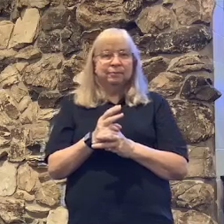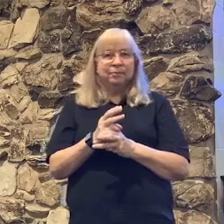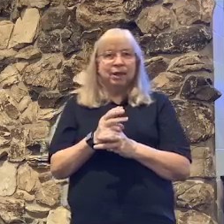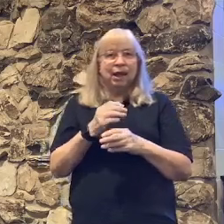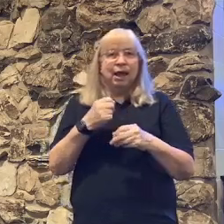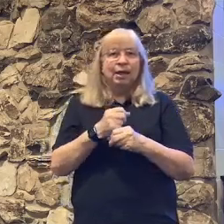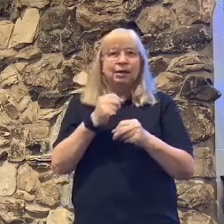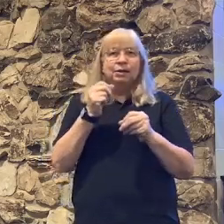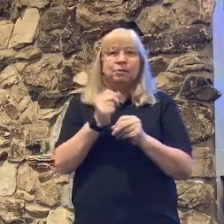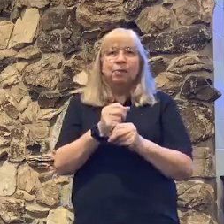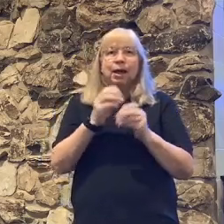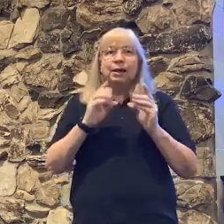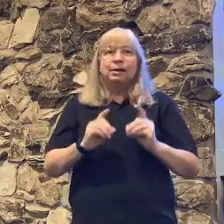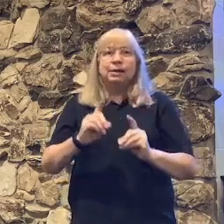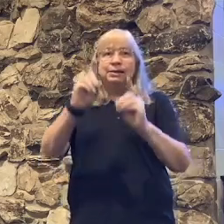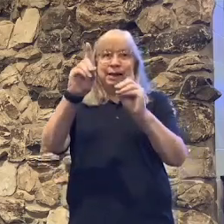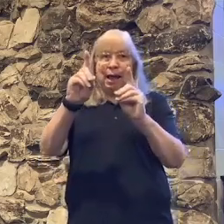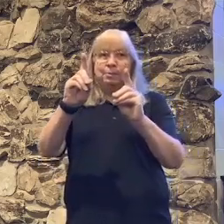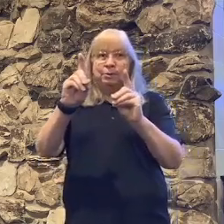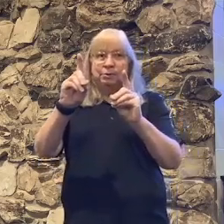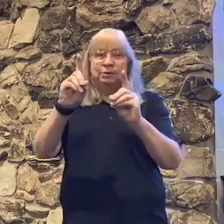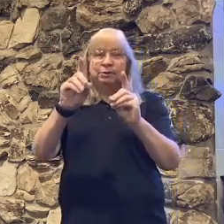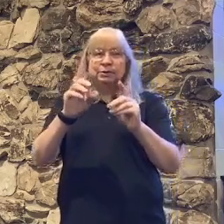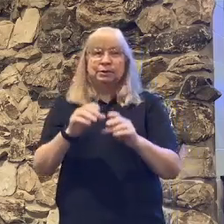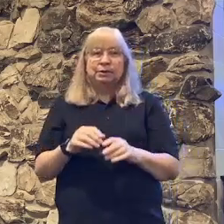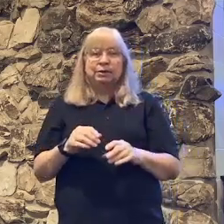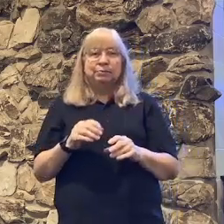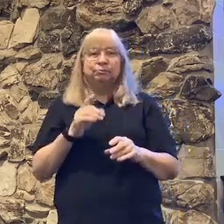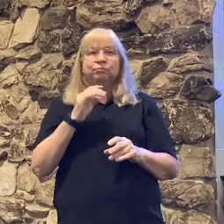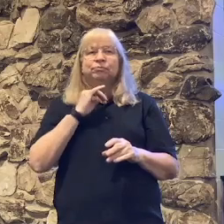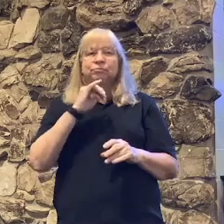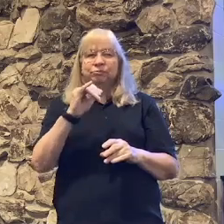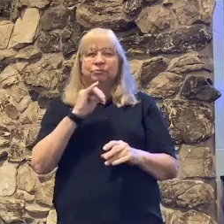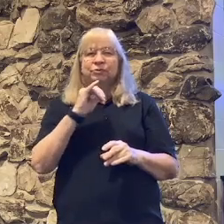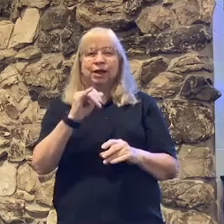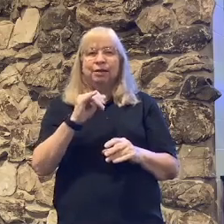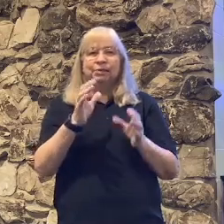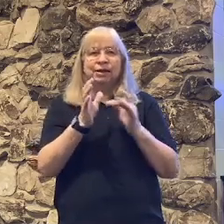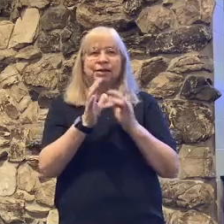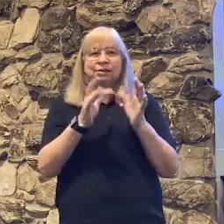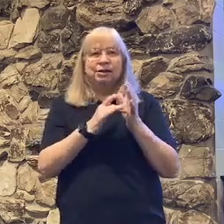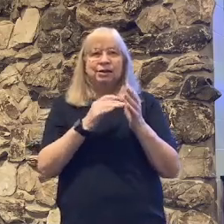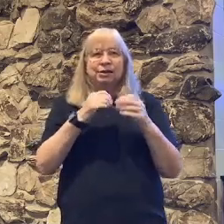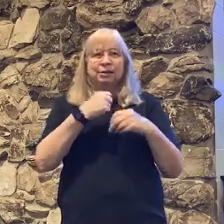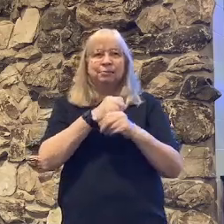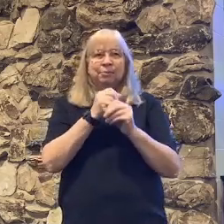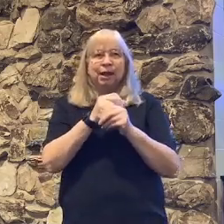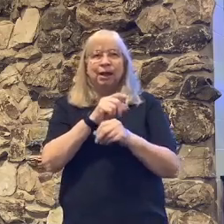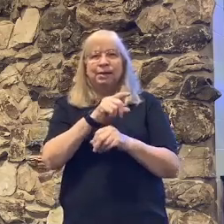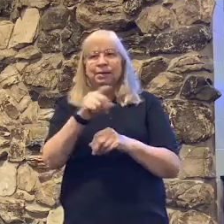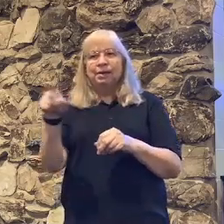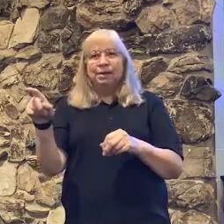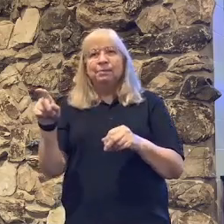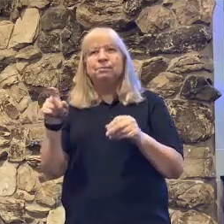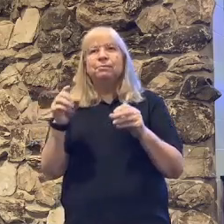and to make disciples, just like Jesus made them disciples.